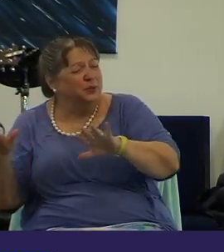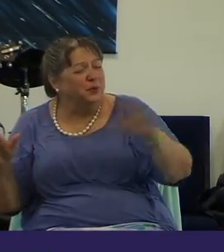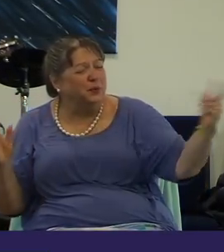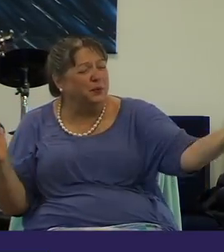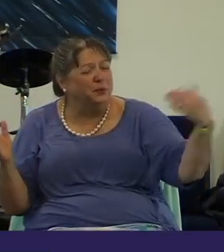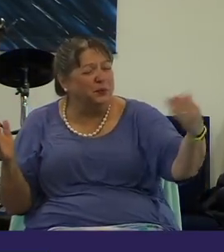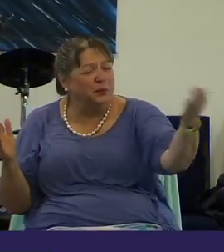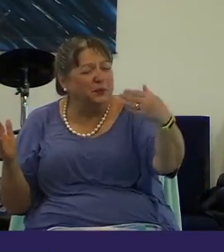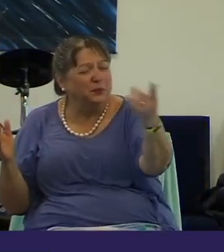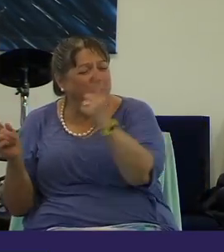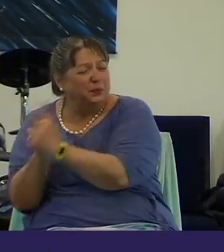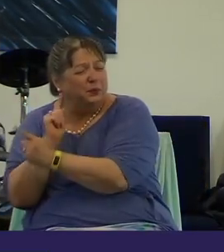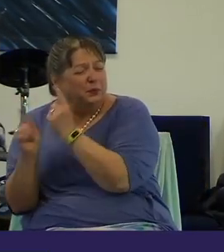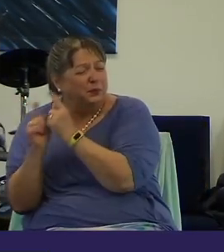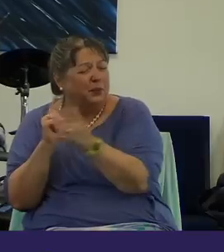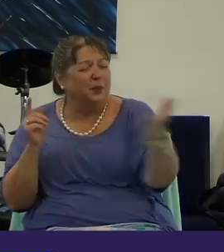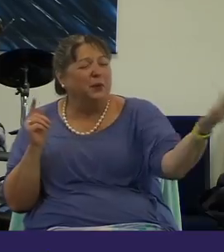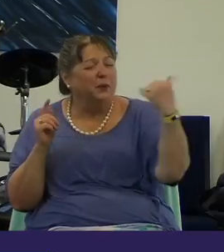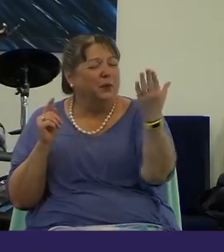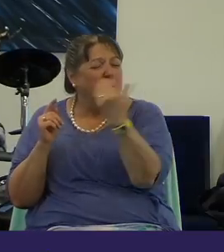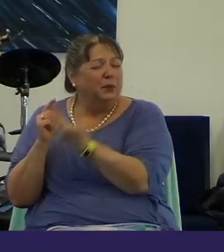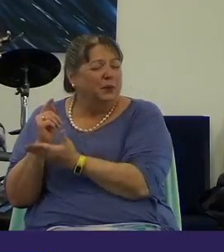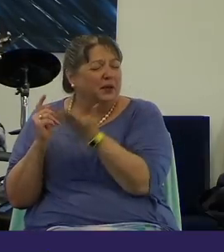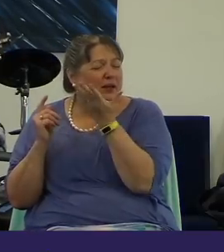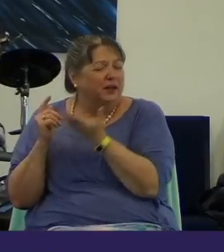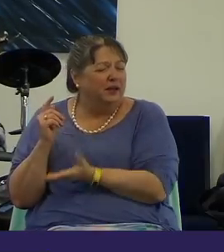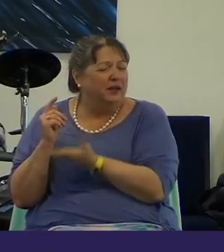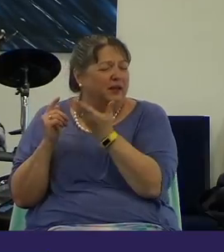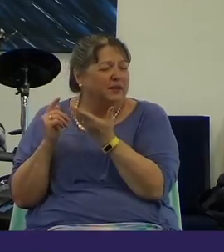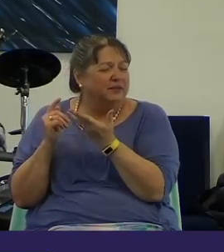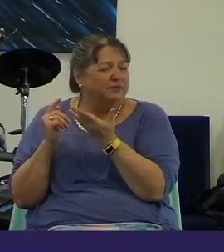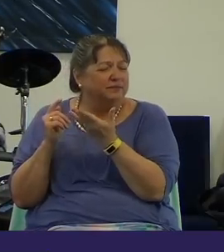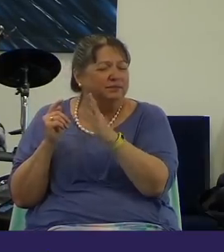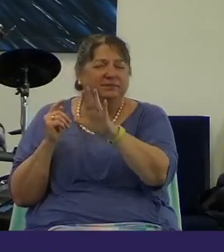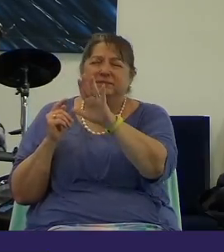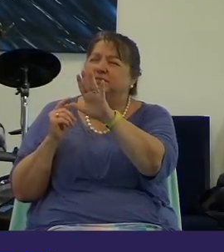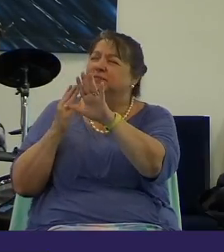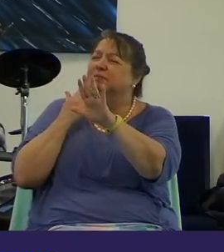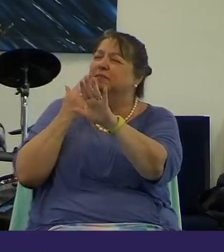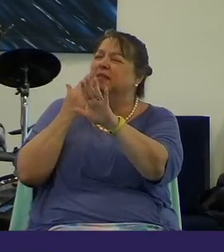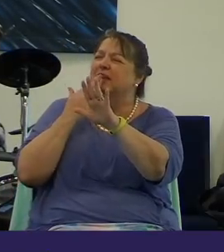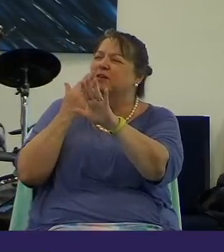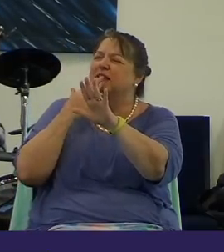reality of the living Christ. We'll praise You and thank You for it in